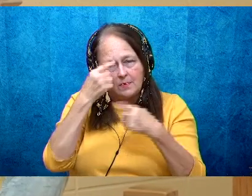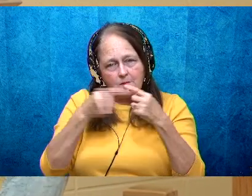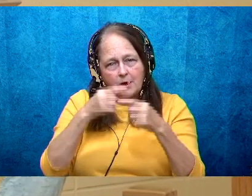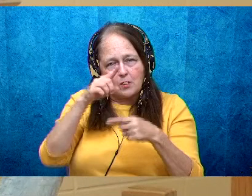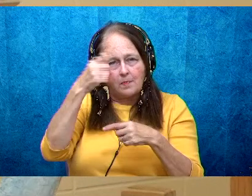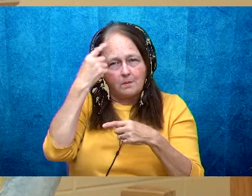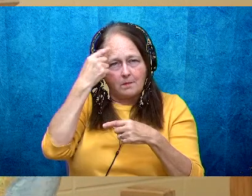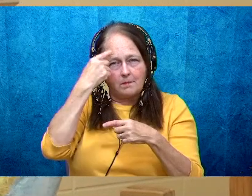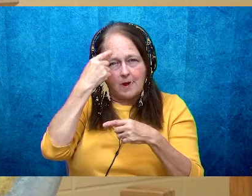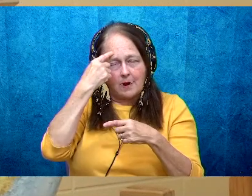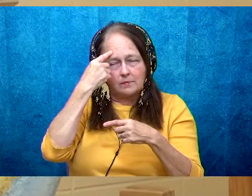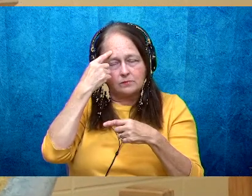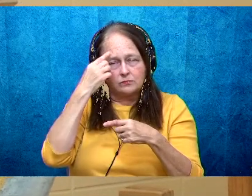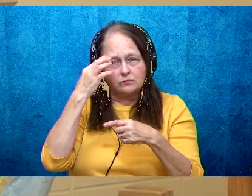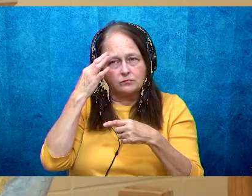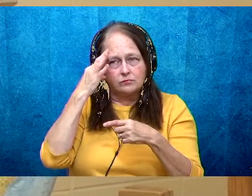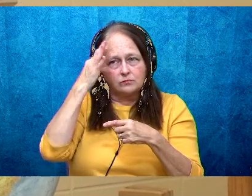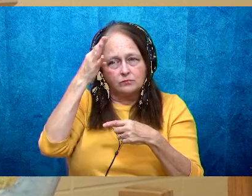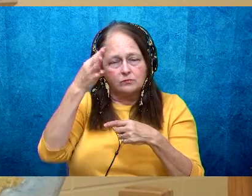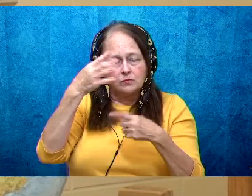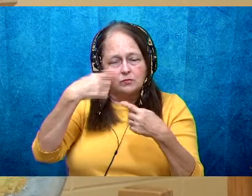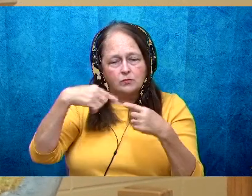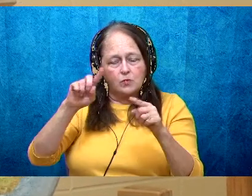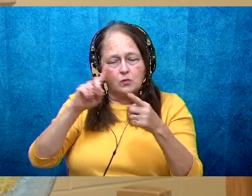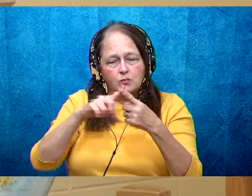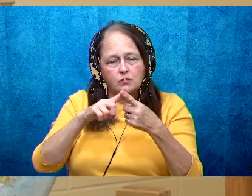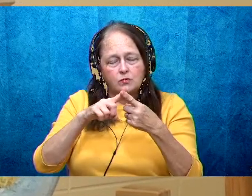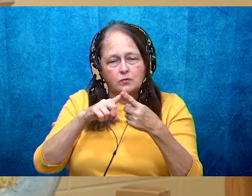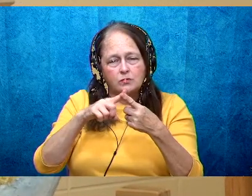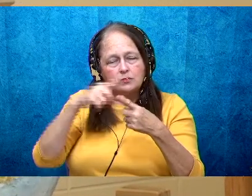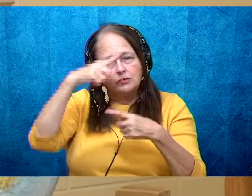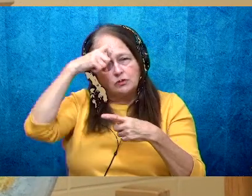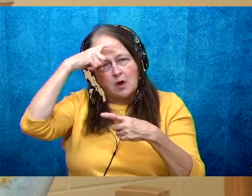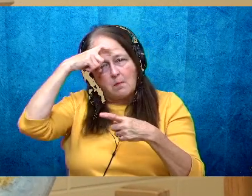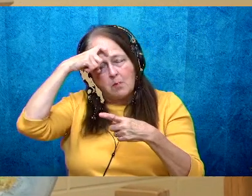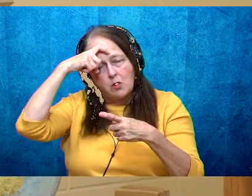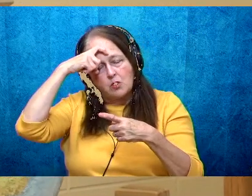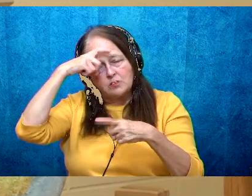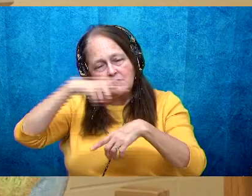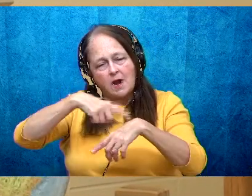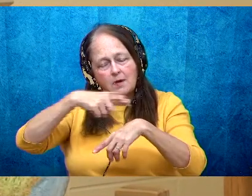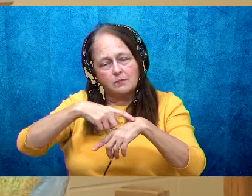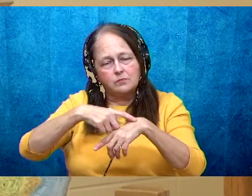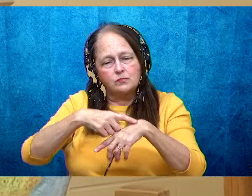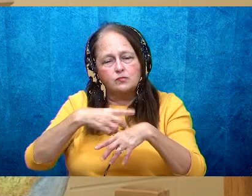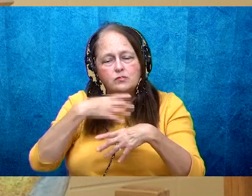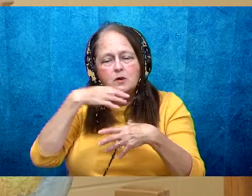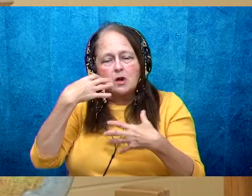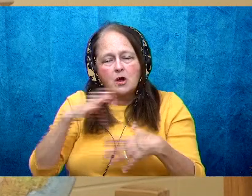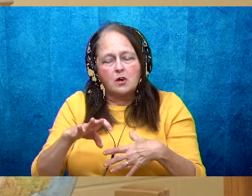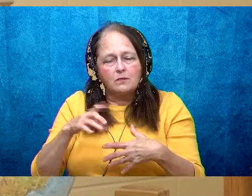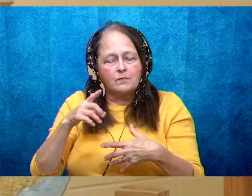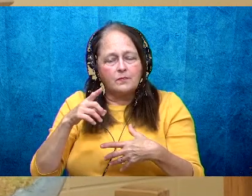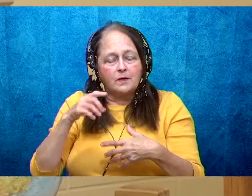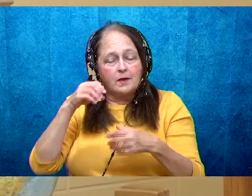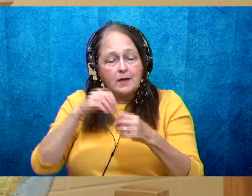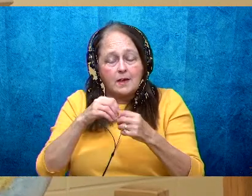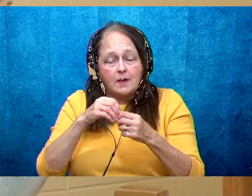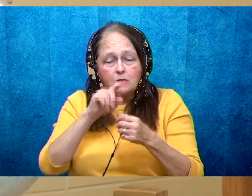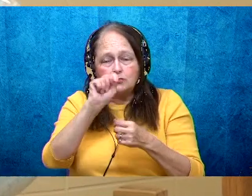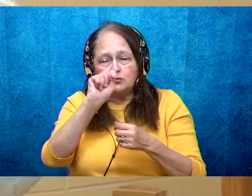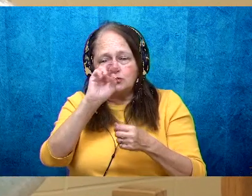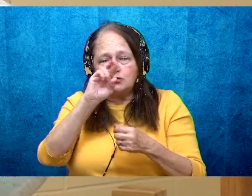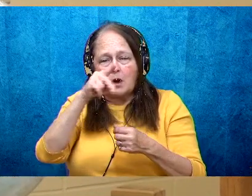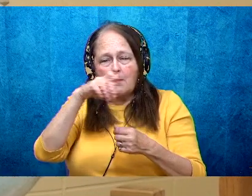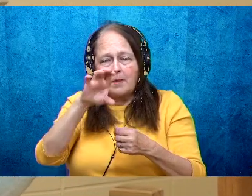mind conjures up when you think about going to the tropics. You think about summer weather. Well, guess what? It's summer there all year long. There's